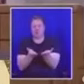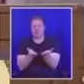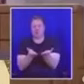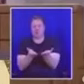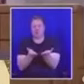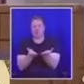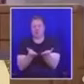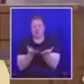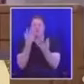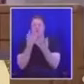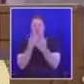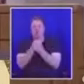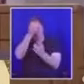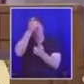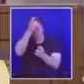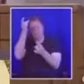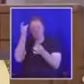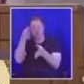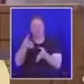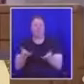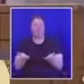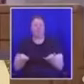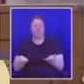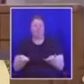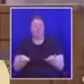notice with motion.